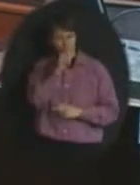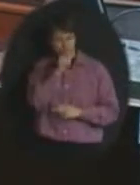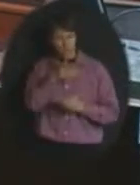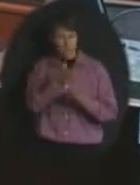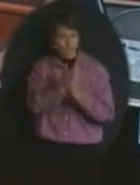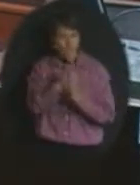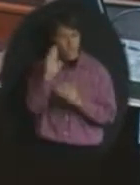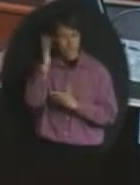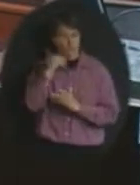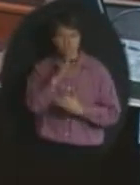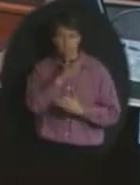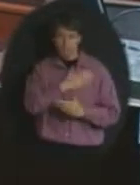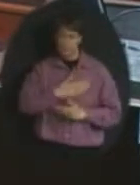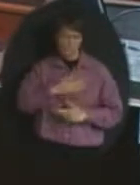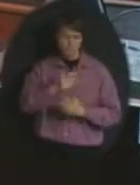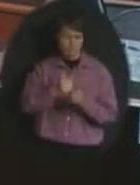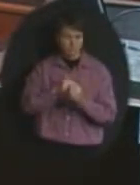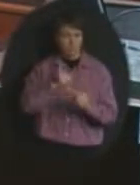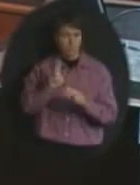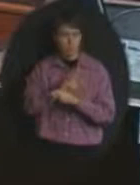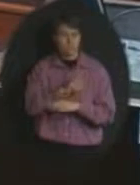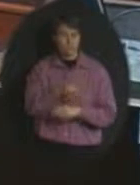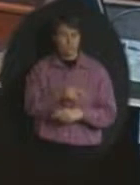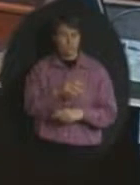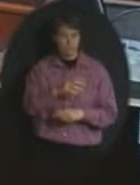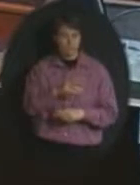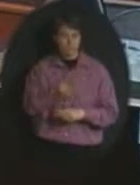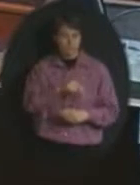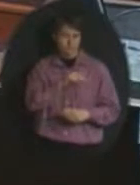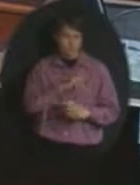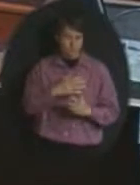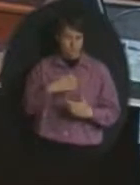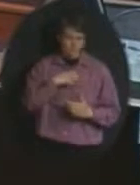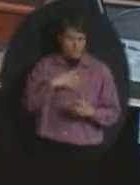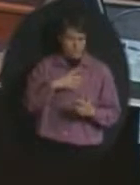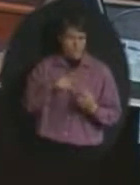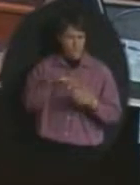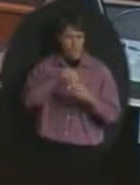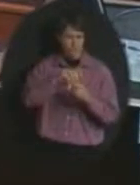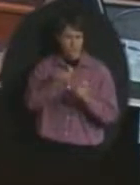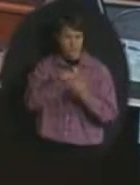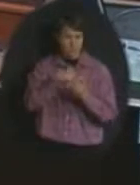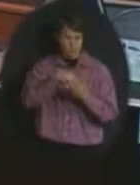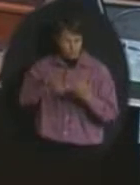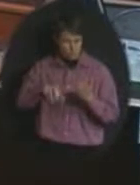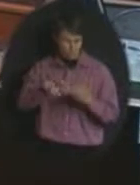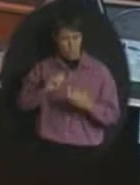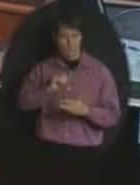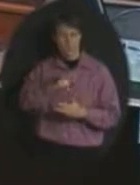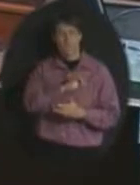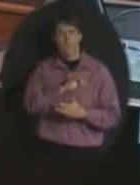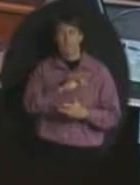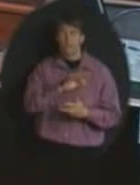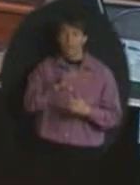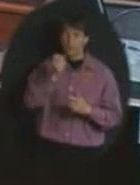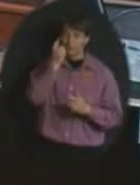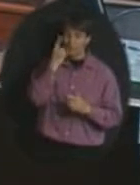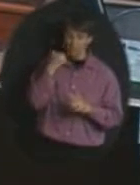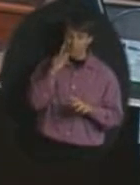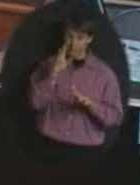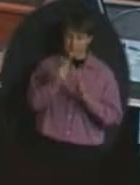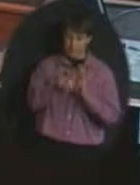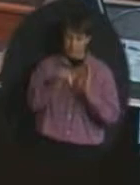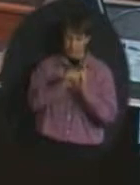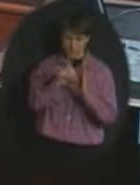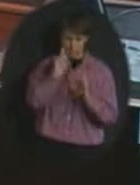refrain from discussing personal complaints involving individual staff members or students. Those speaking are advised that public comments are videotape recorded